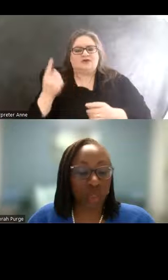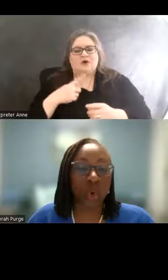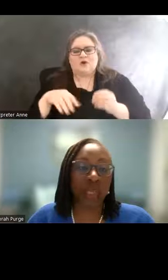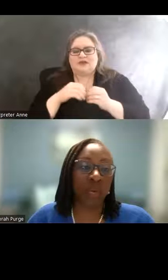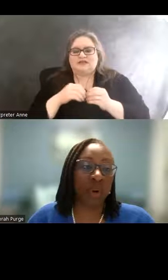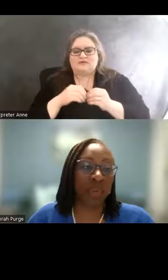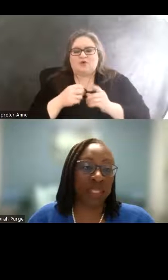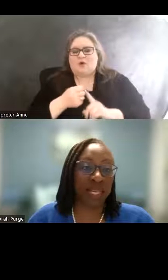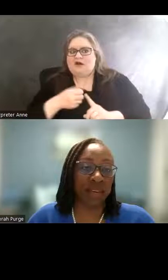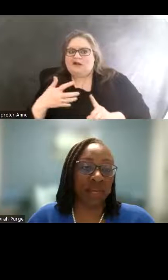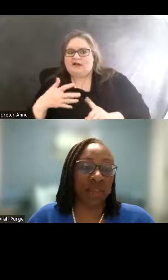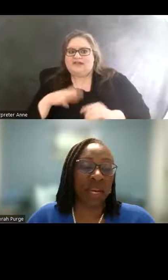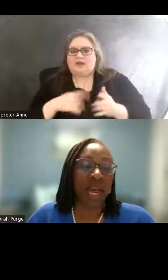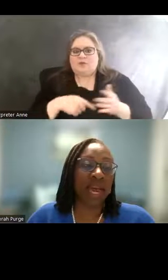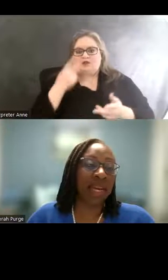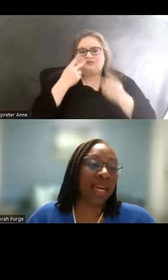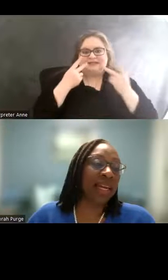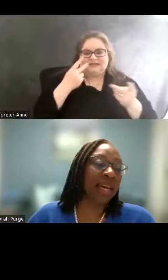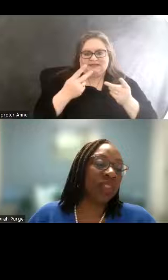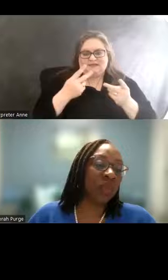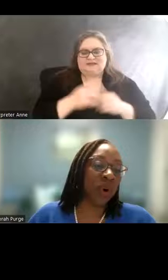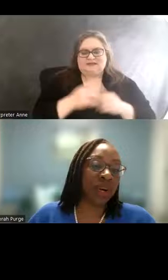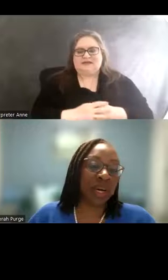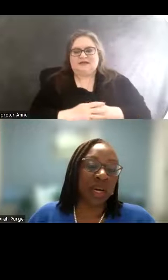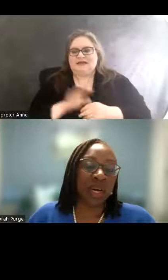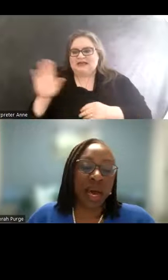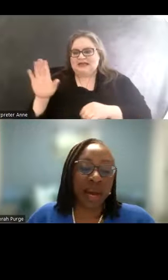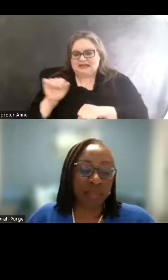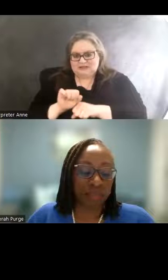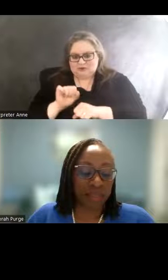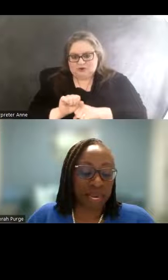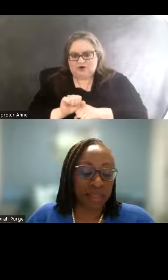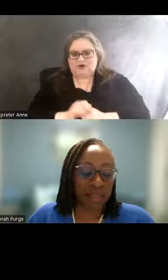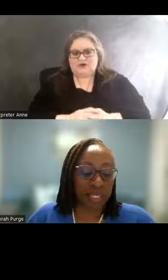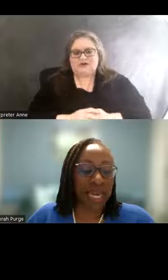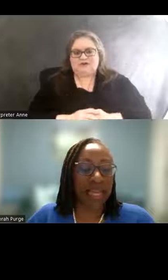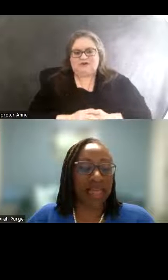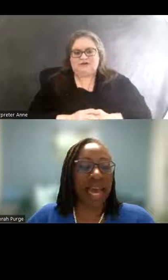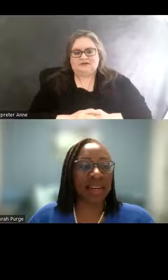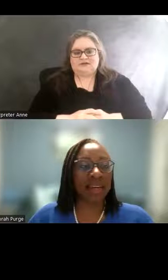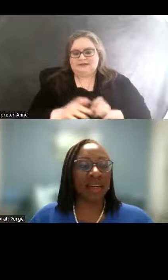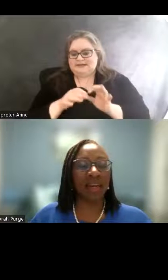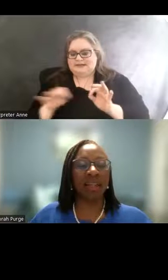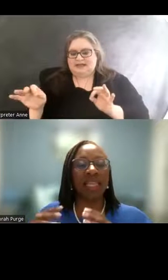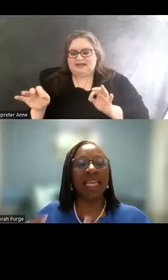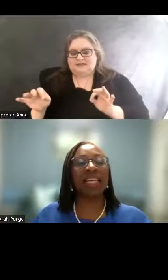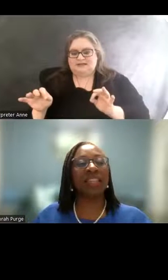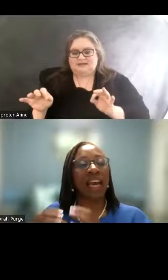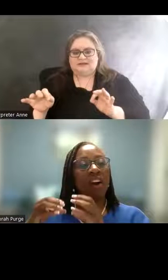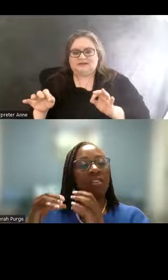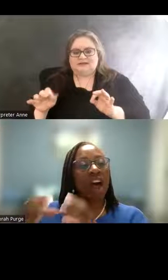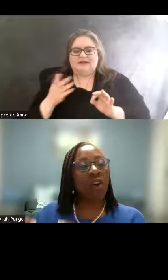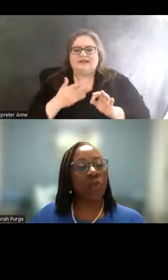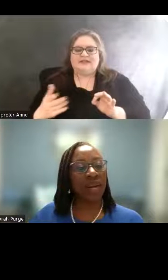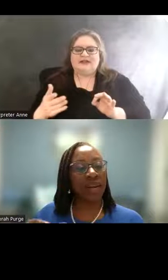the story than what we see. And in his work, it's stated that the things that